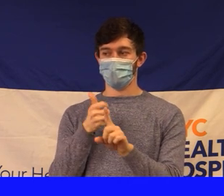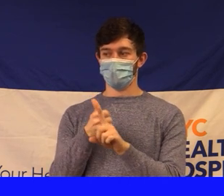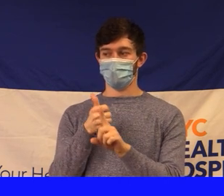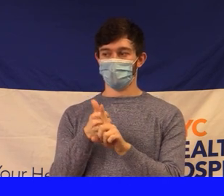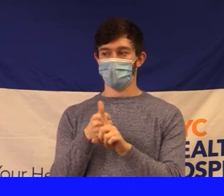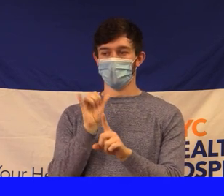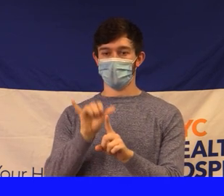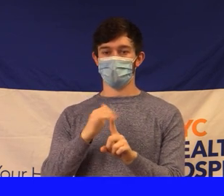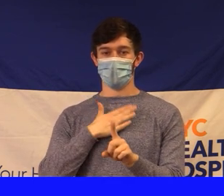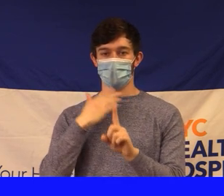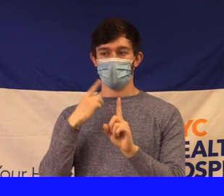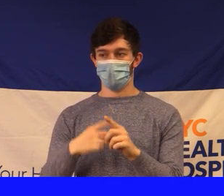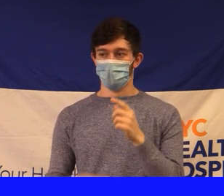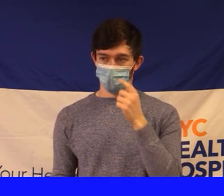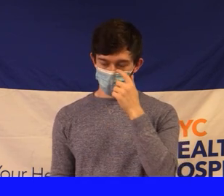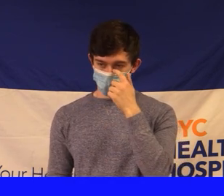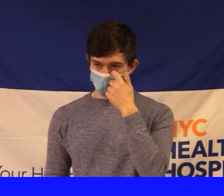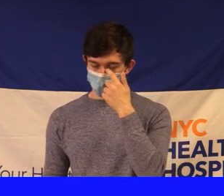goal.